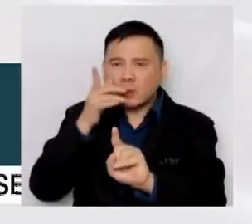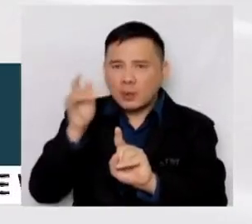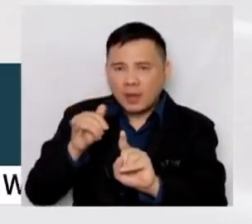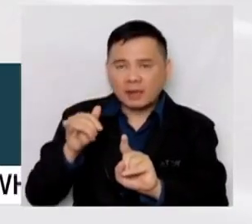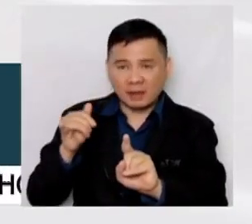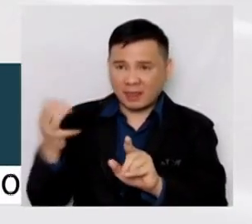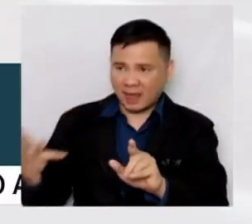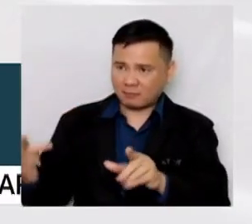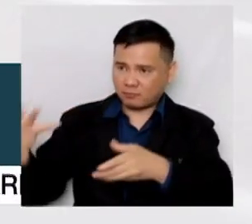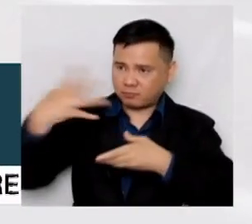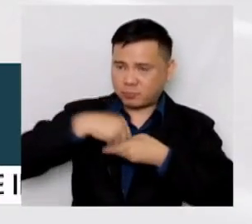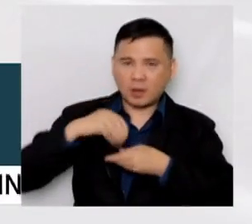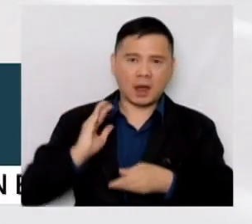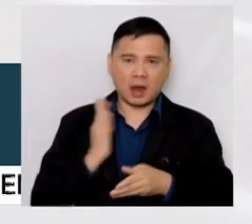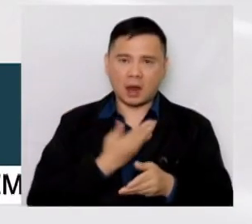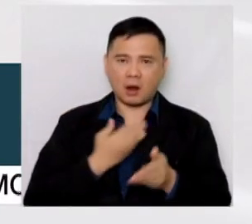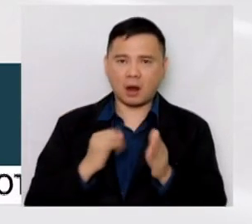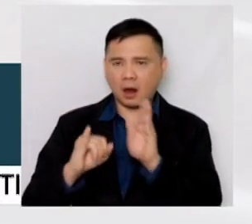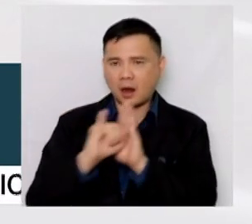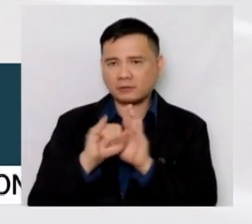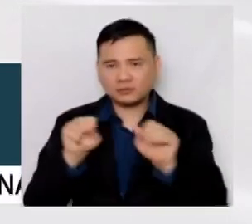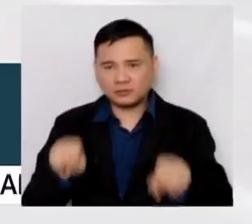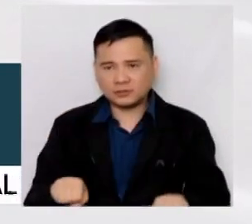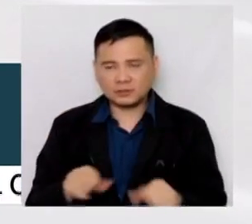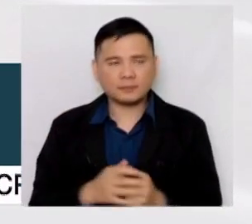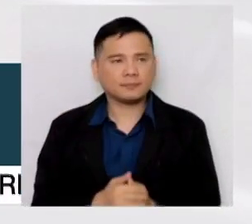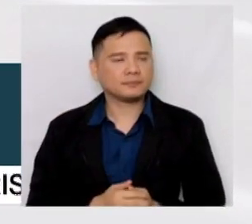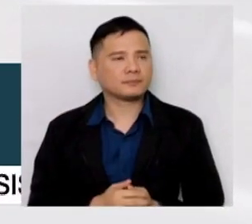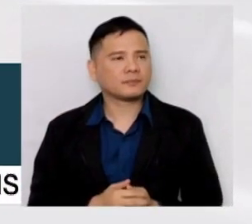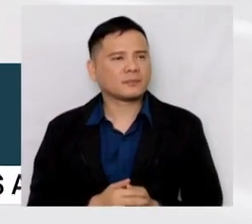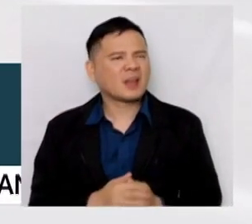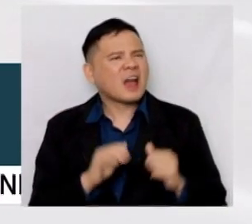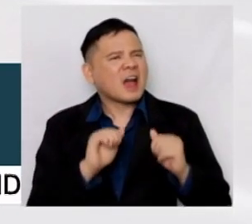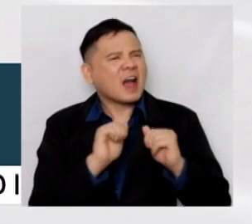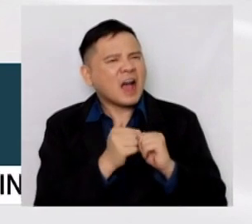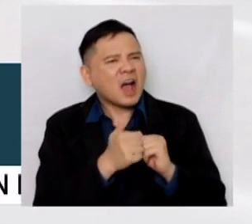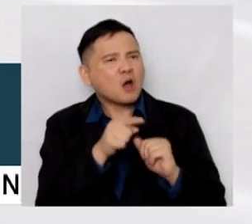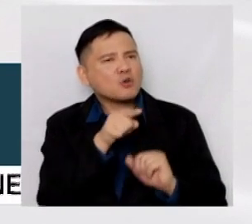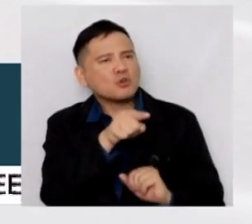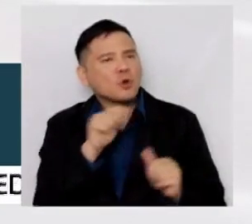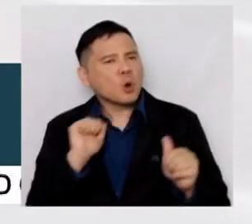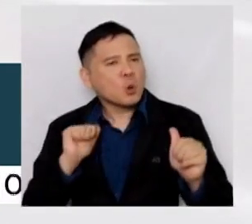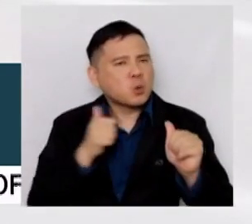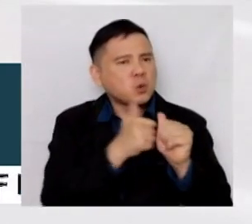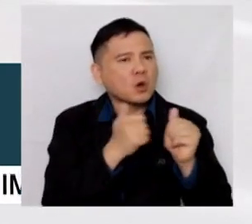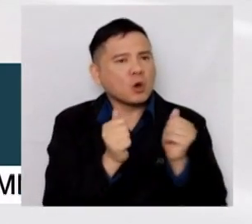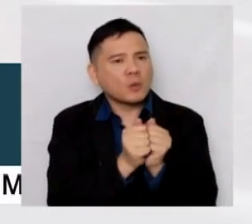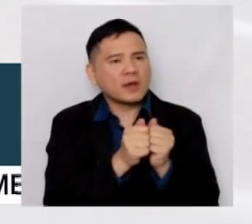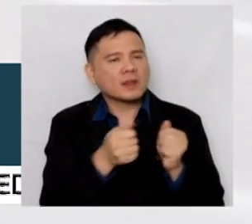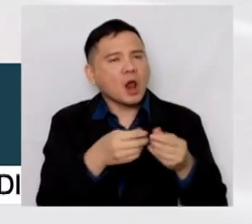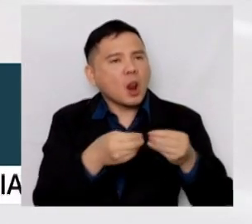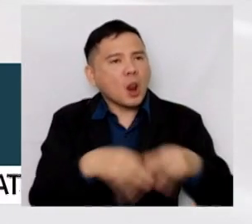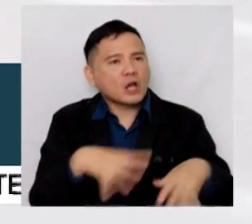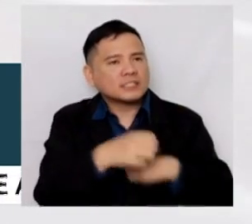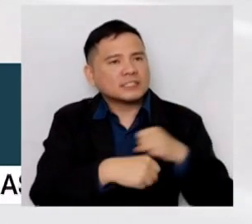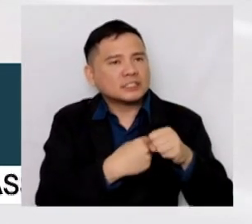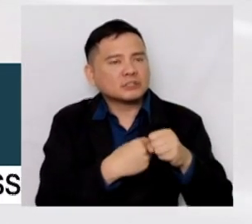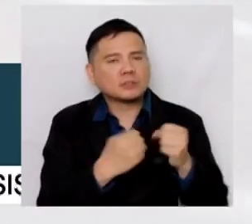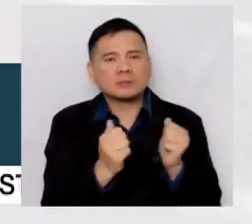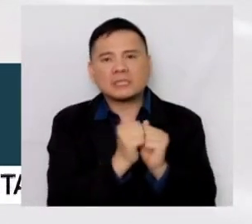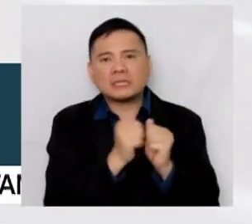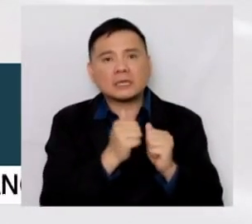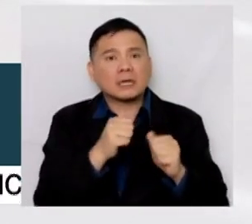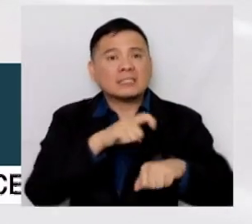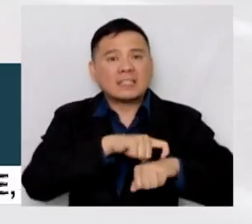What will you do to address the lost years in education due to the pandemic? Already, people are, experts are calling the